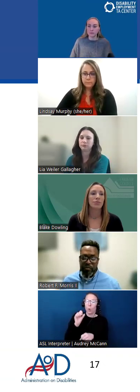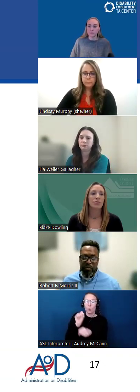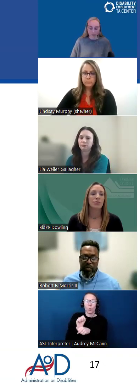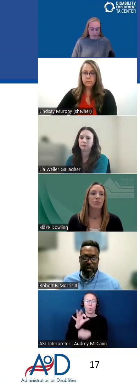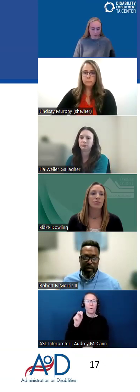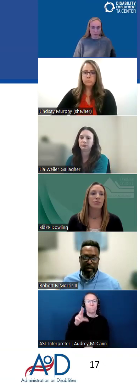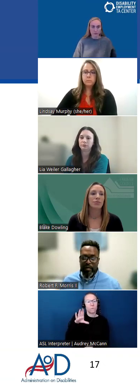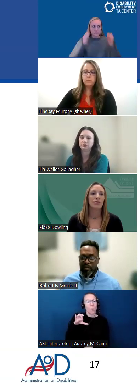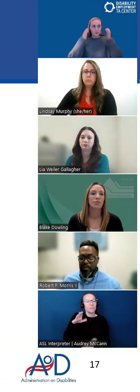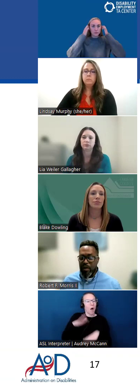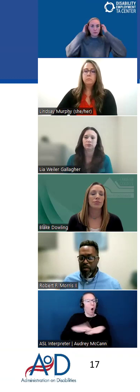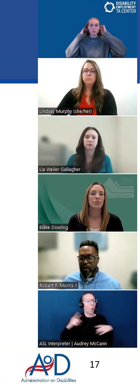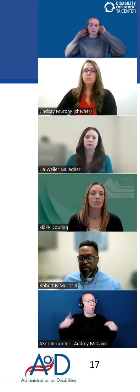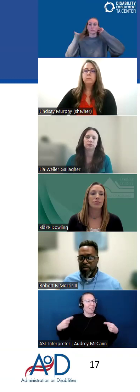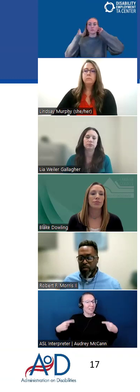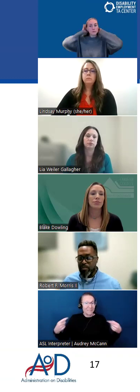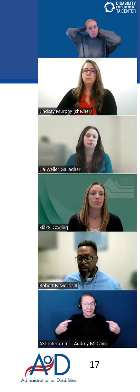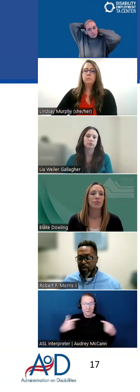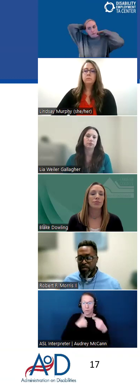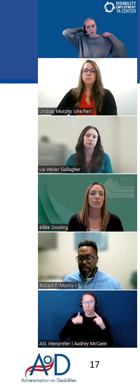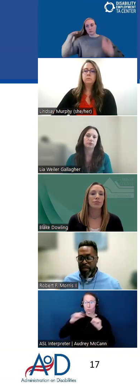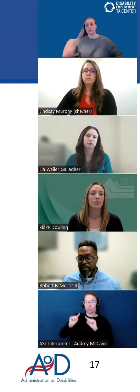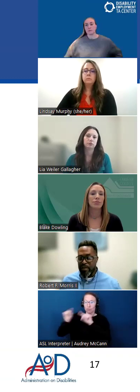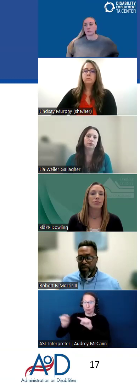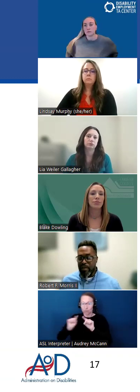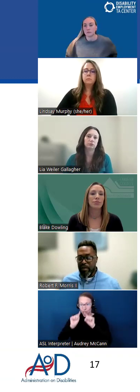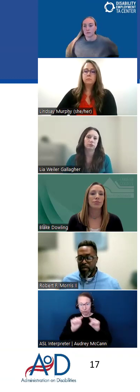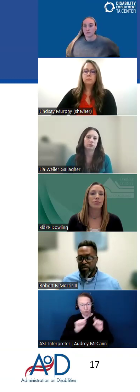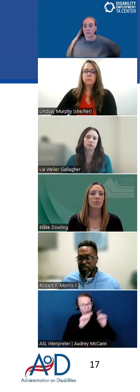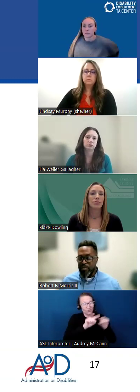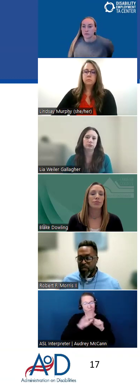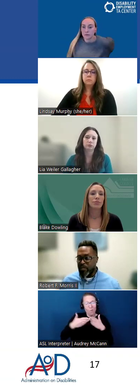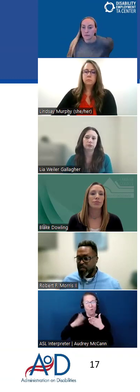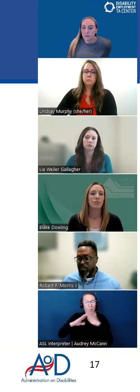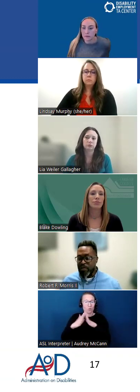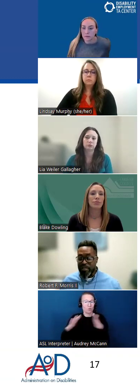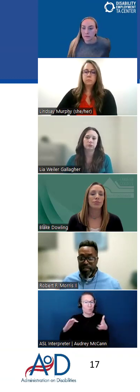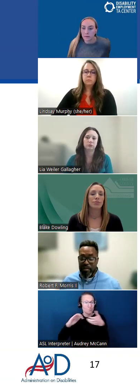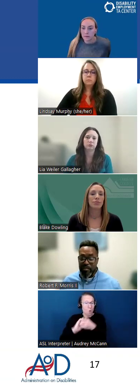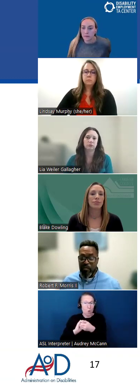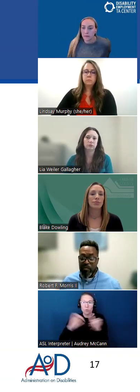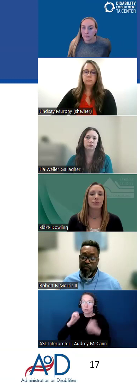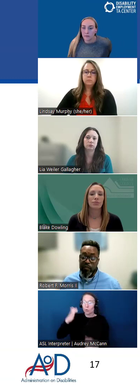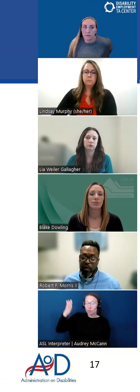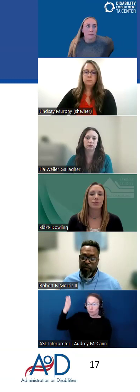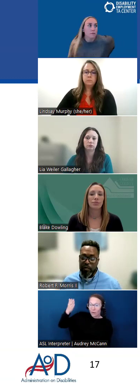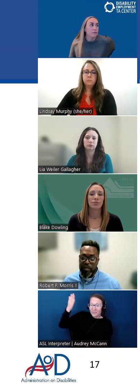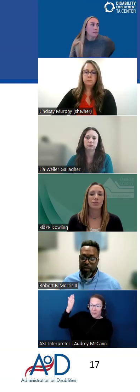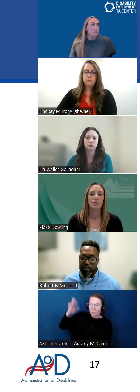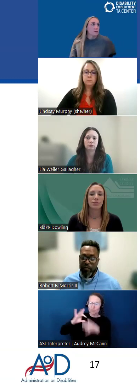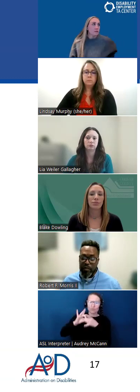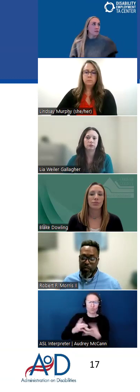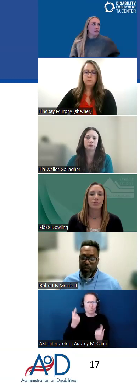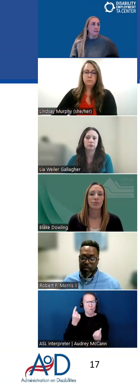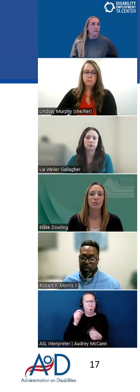out to all of our community partners and just do a presentation about what workforce can